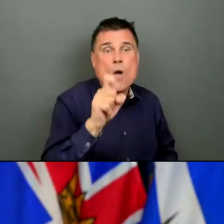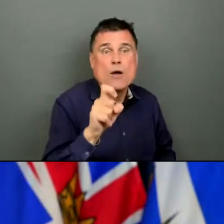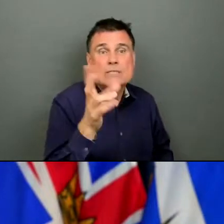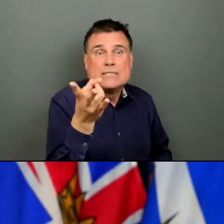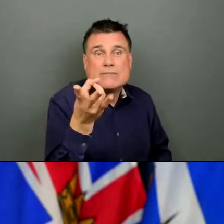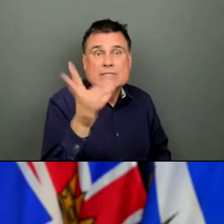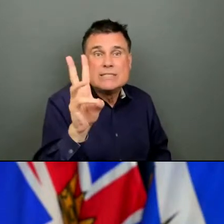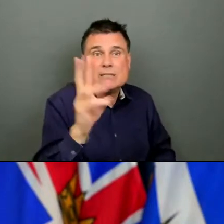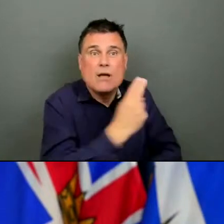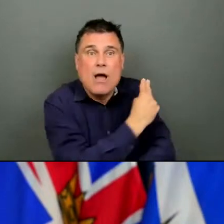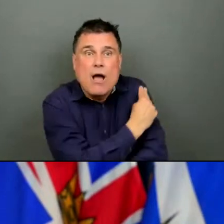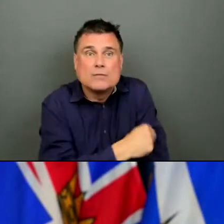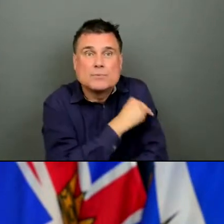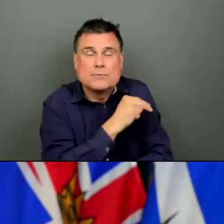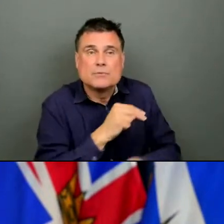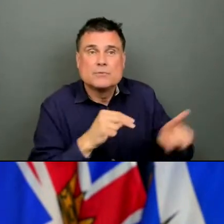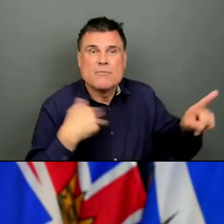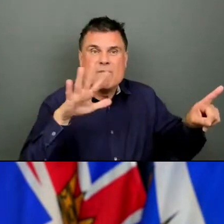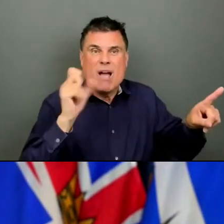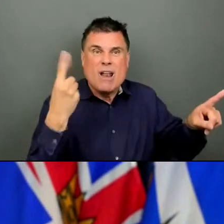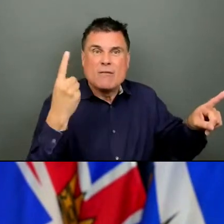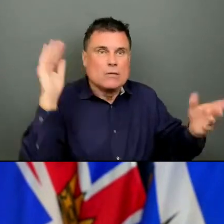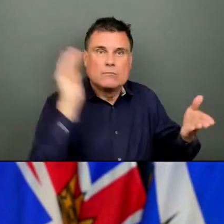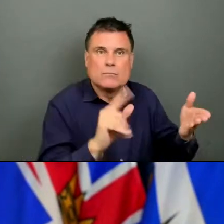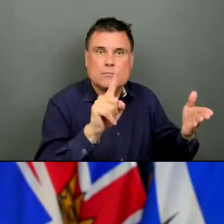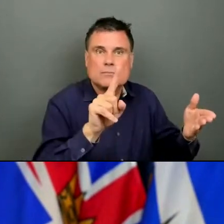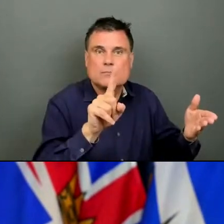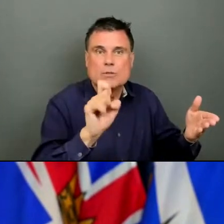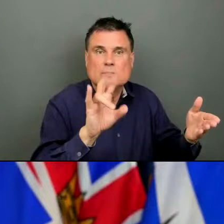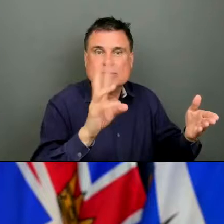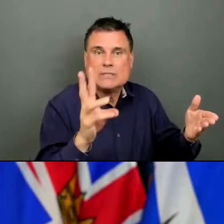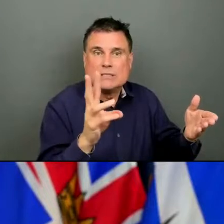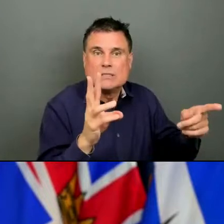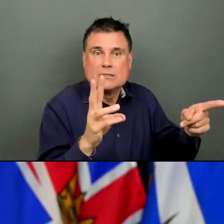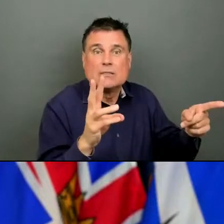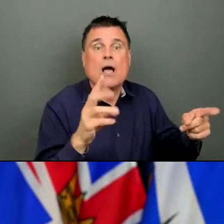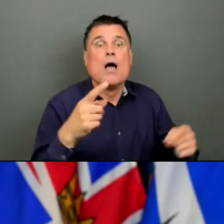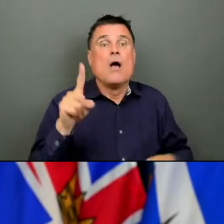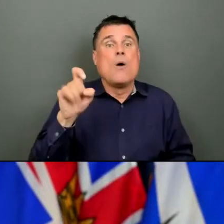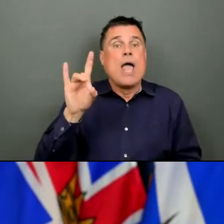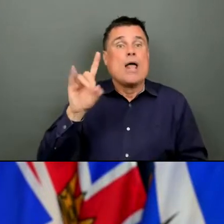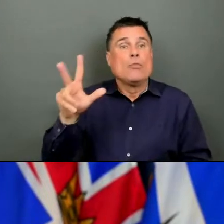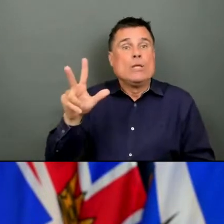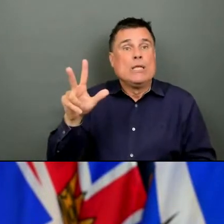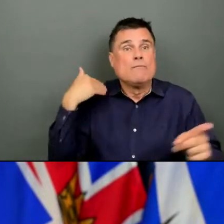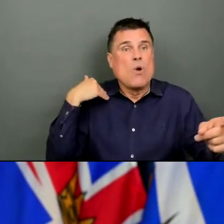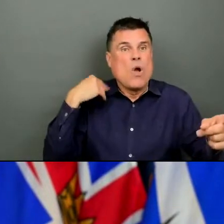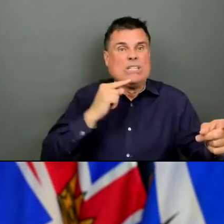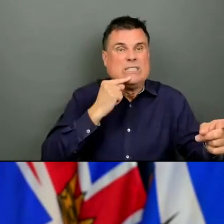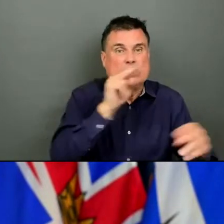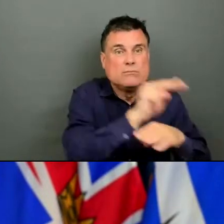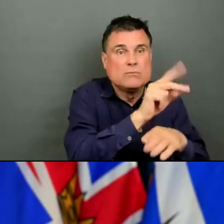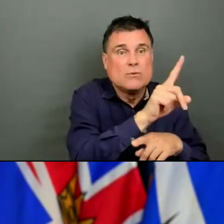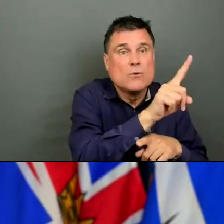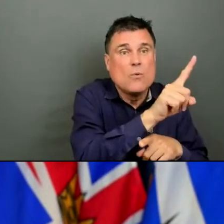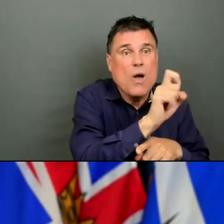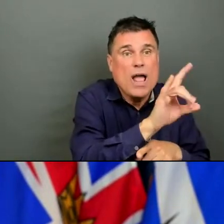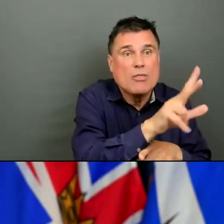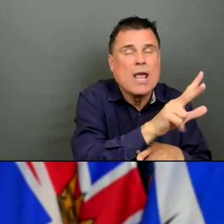from 183 in critical care at the beginning of the third wave to 49 today. I do want to note